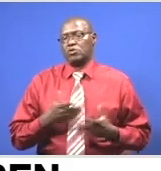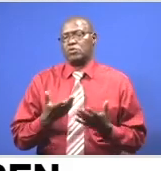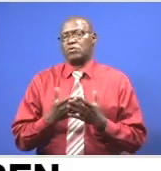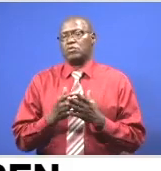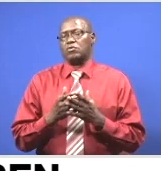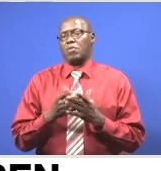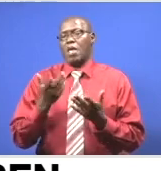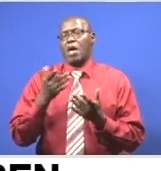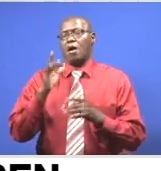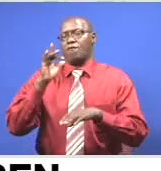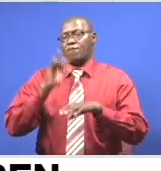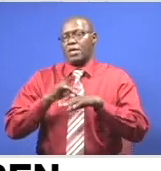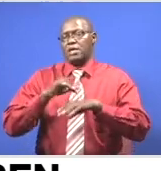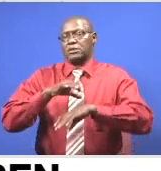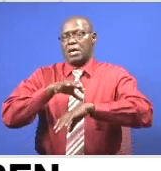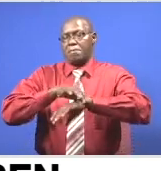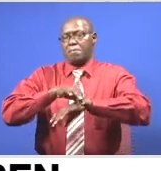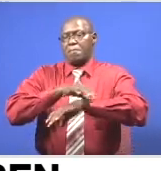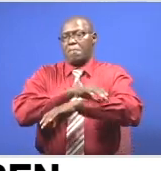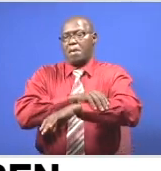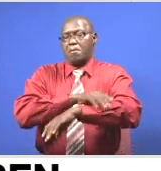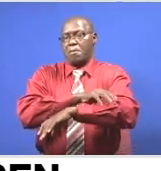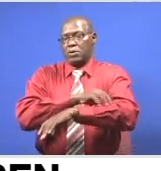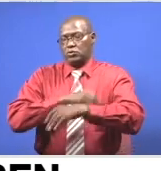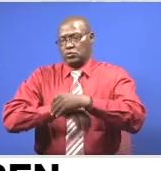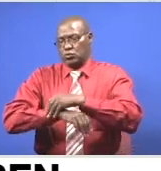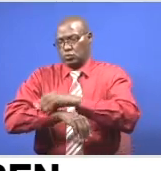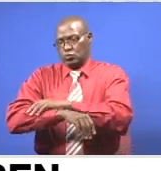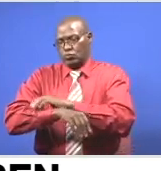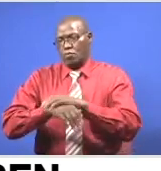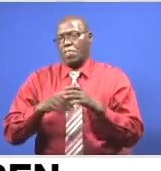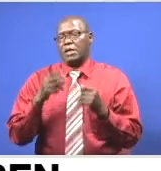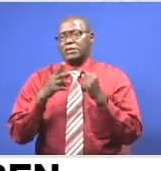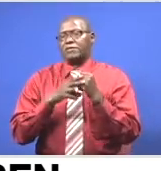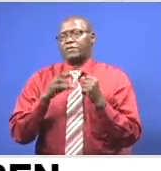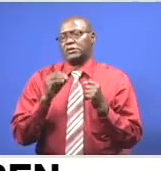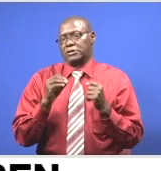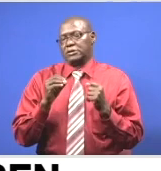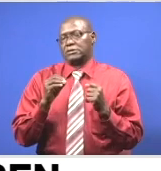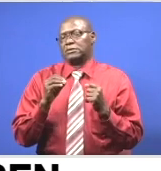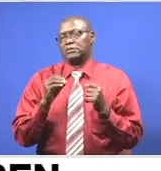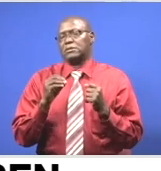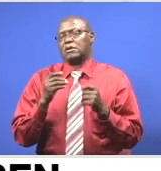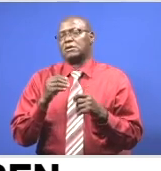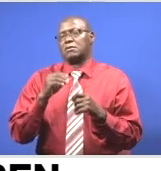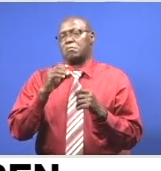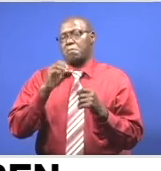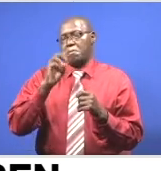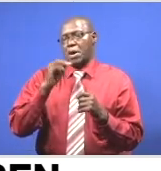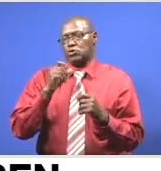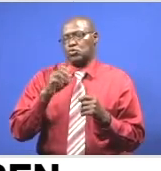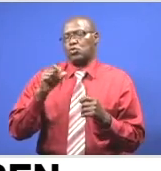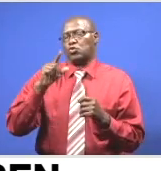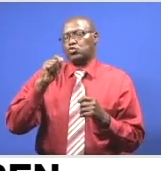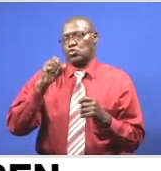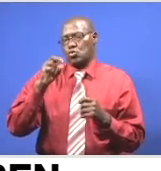affect muscle tone. Up to 80% of individuals with cerebral palsy experience high muscle tone hypotonia, while the